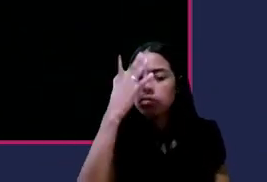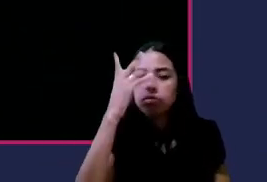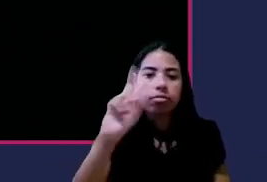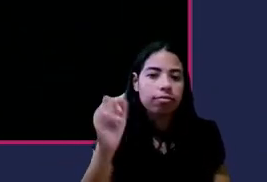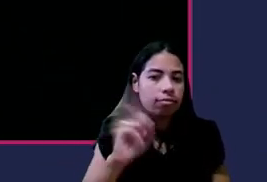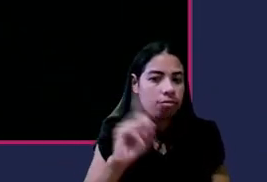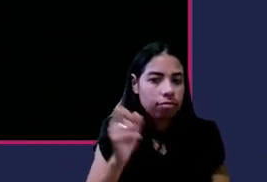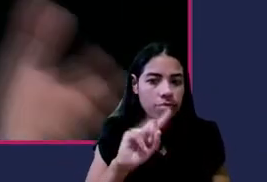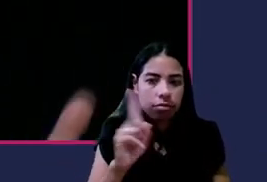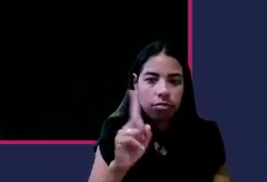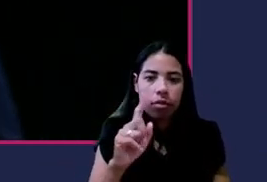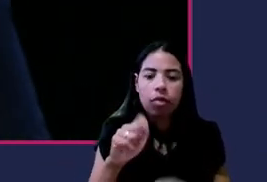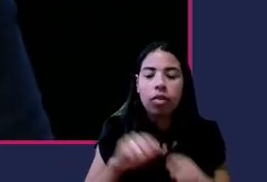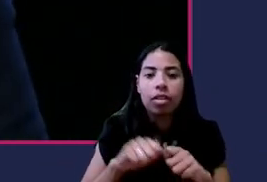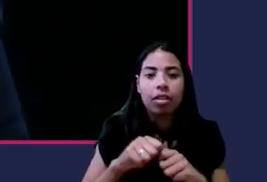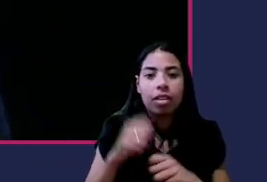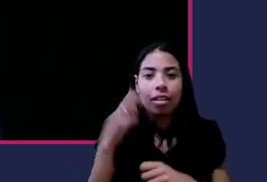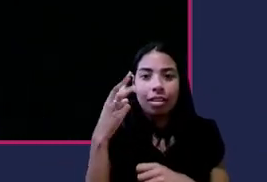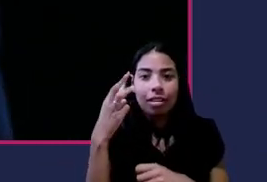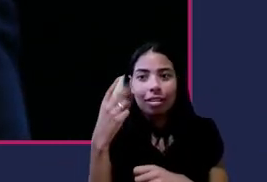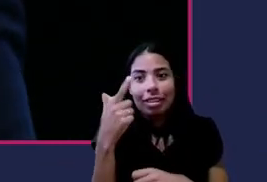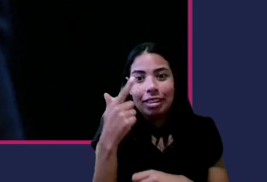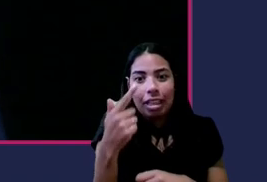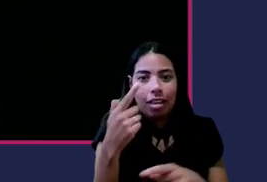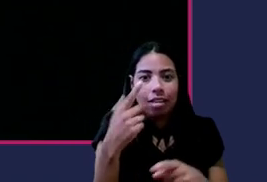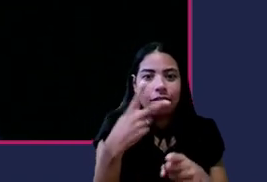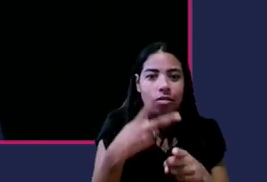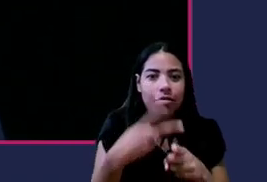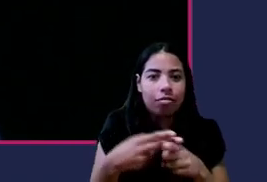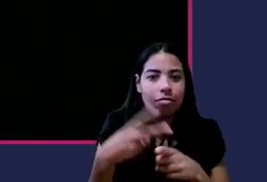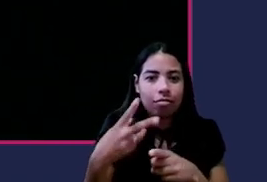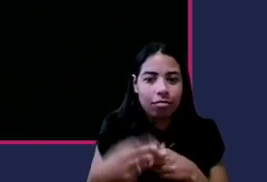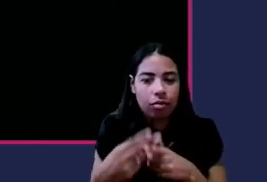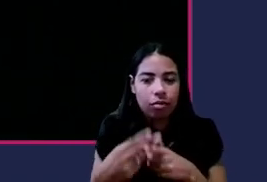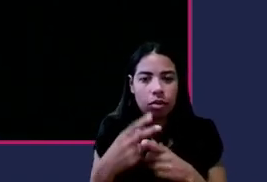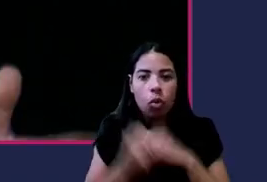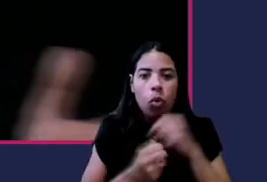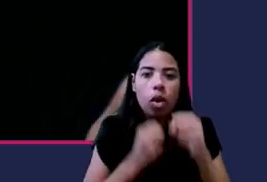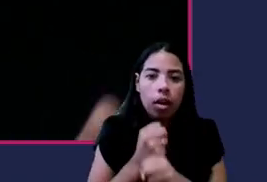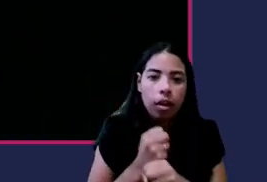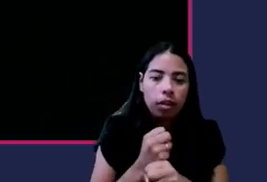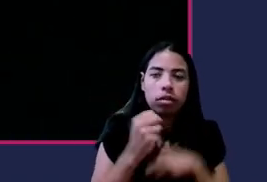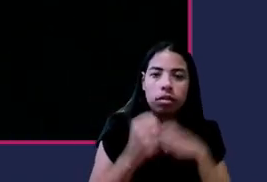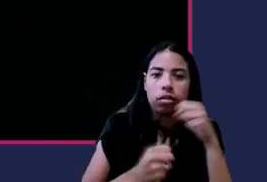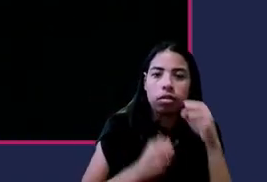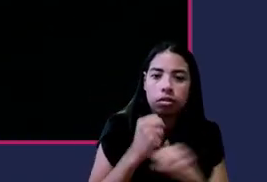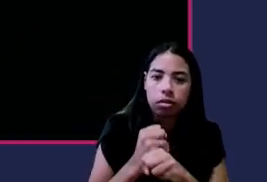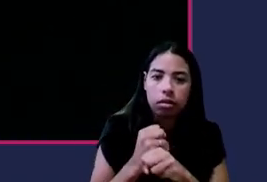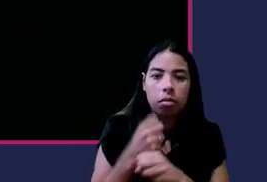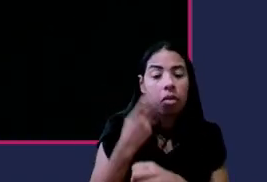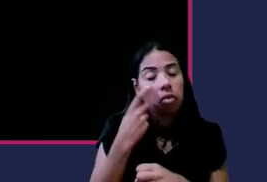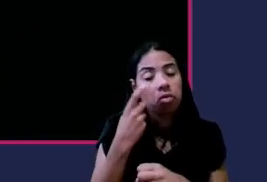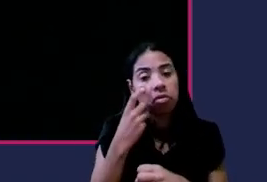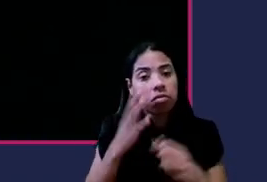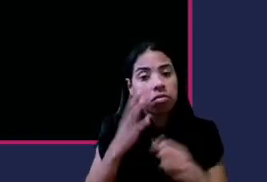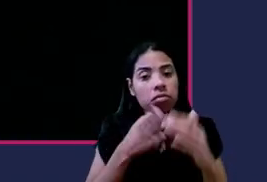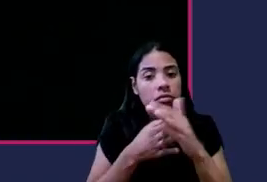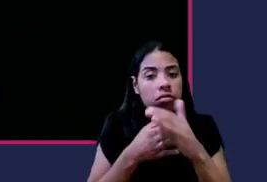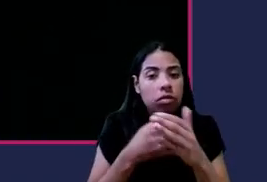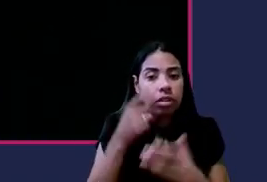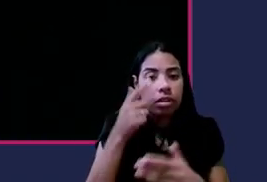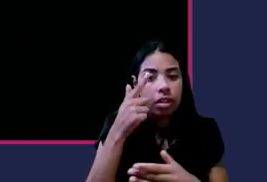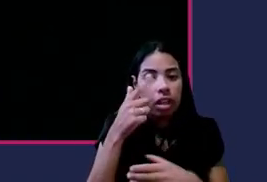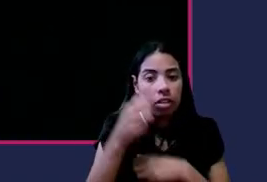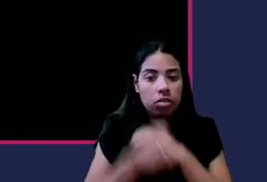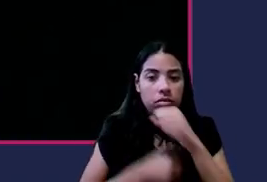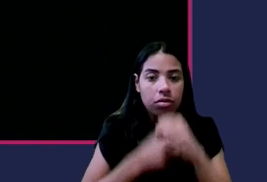course, it's not easy. It's not easy to prepare 7 documentaries per year, but you want to have at